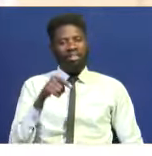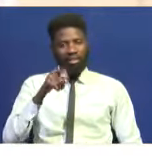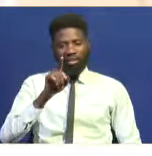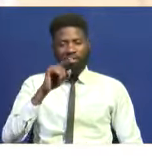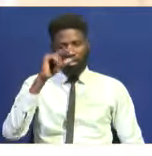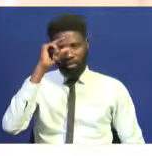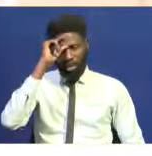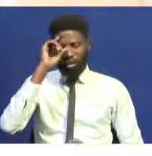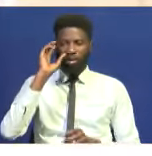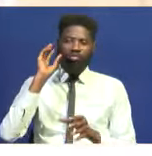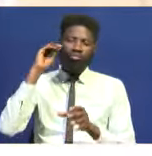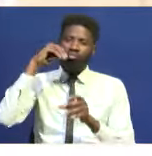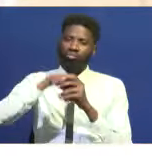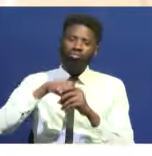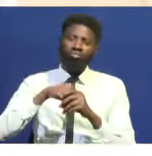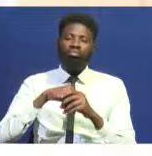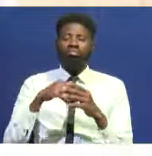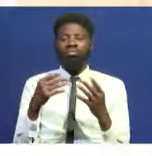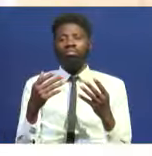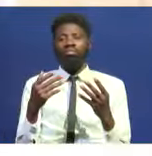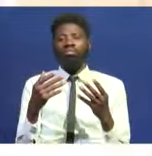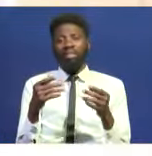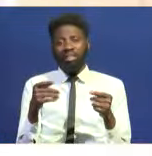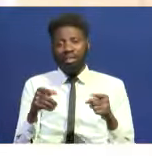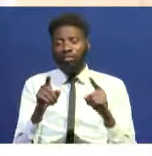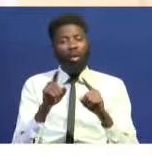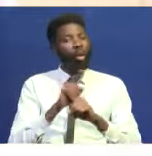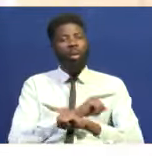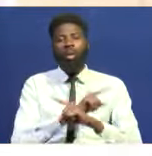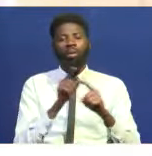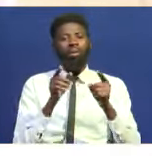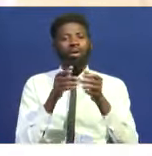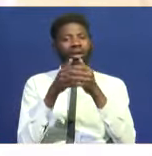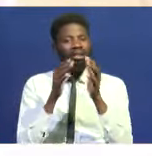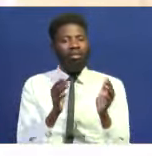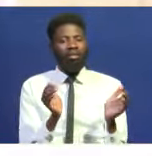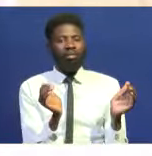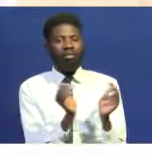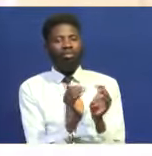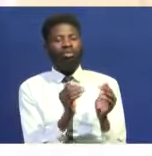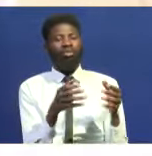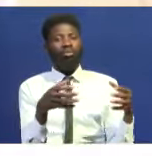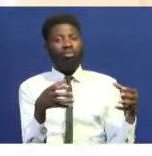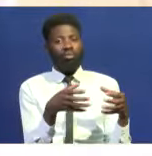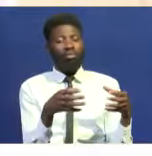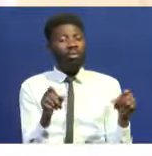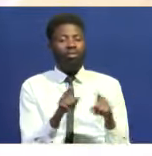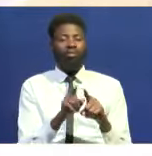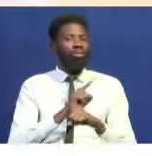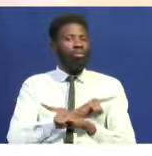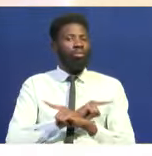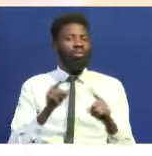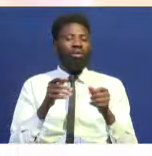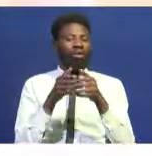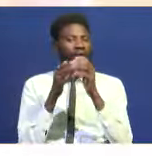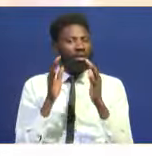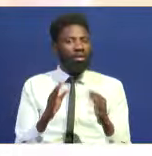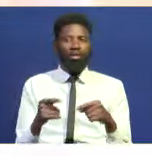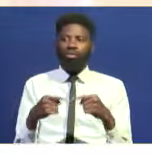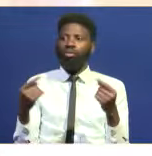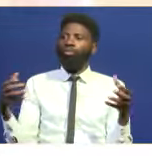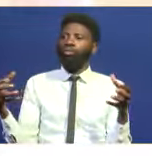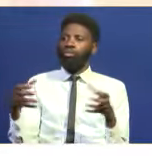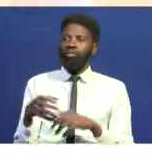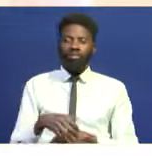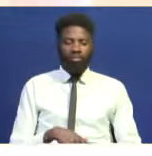government and you are not proper leader of minority, and therefore you are not leader of opposition. The legal position is